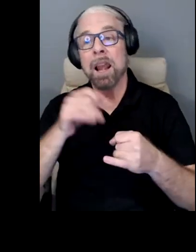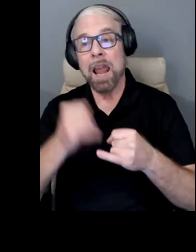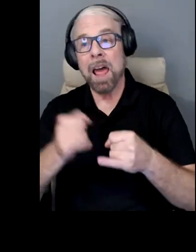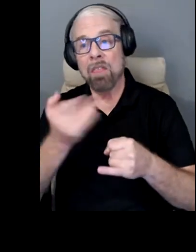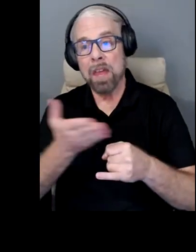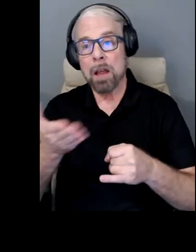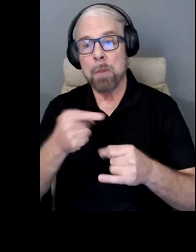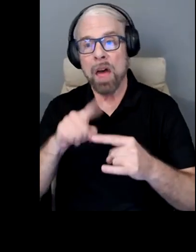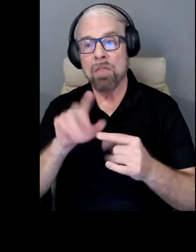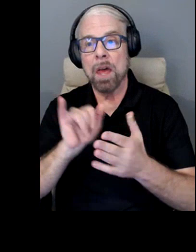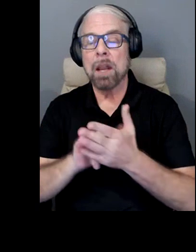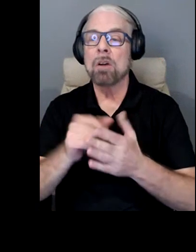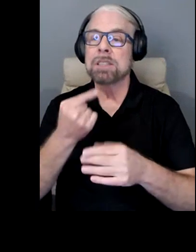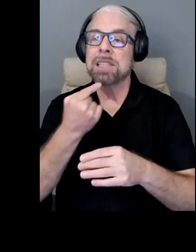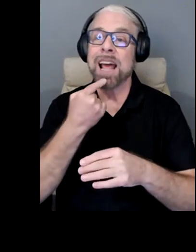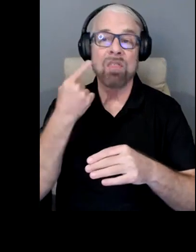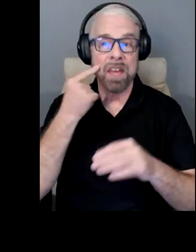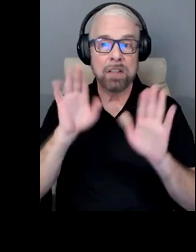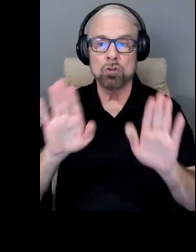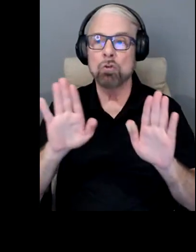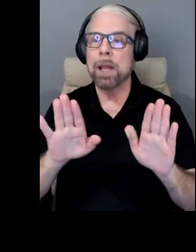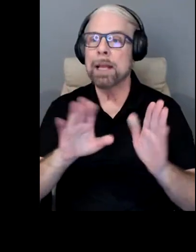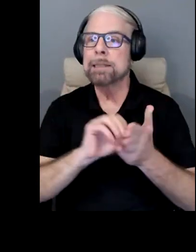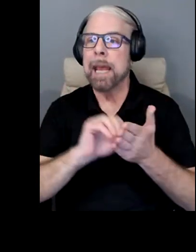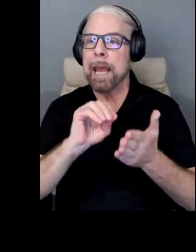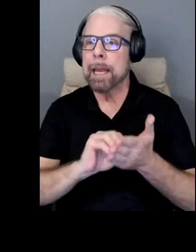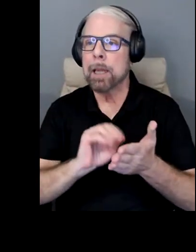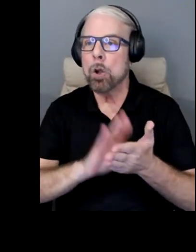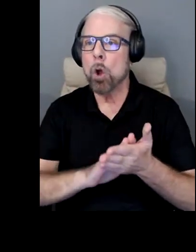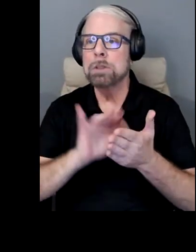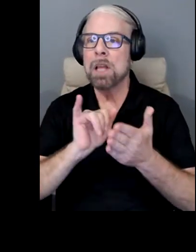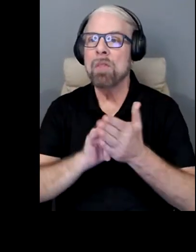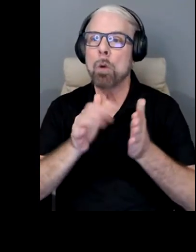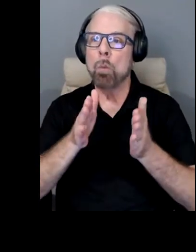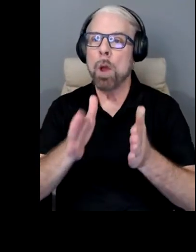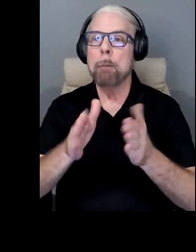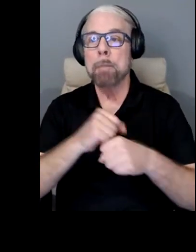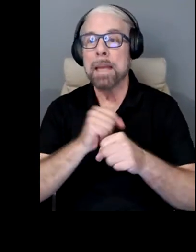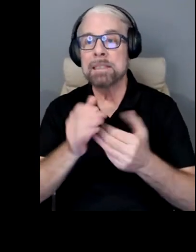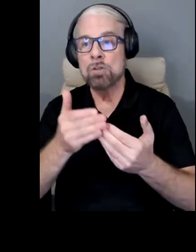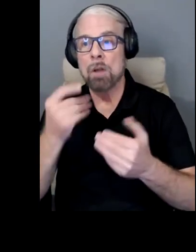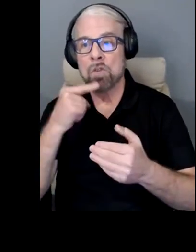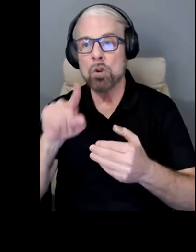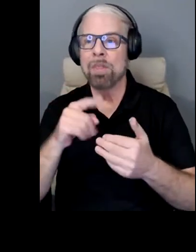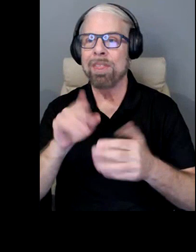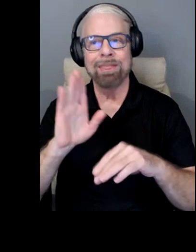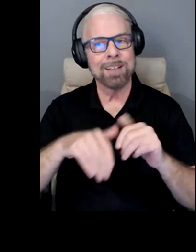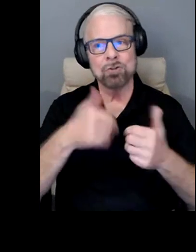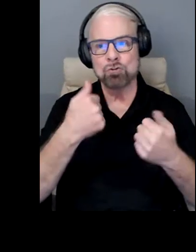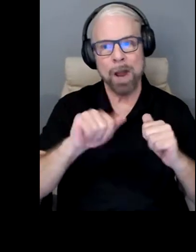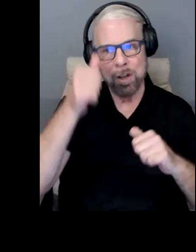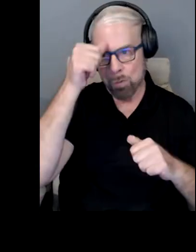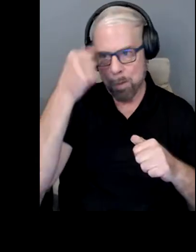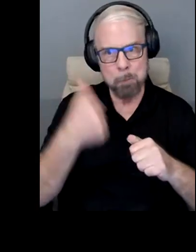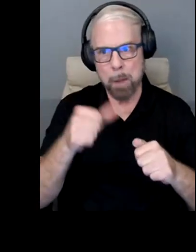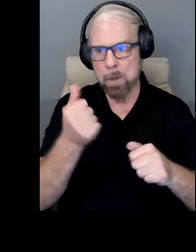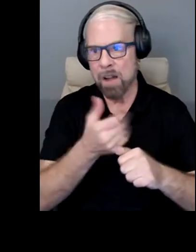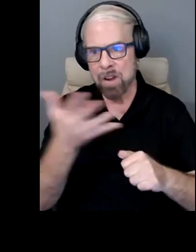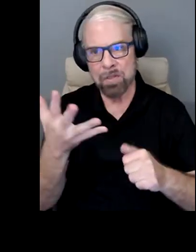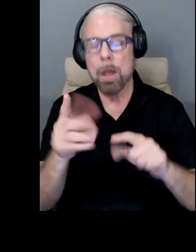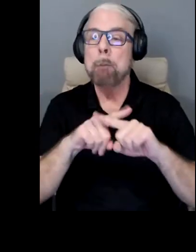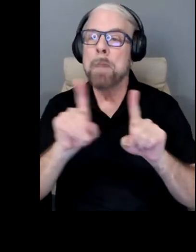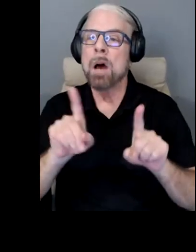that I think it's great to take notes in that fashion. It helps you, it makes it easier for you than trying to remember everything. It will still